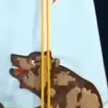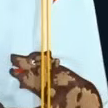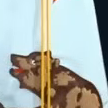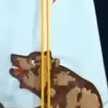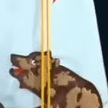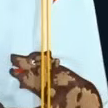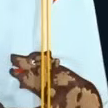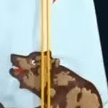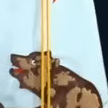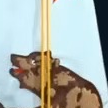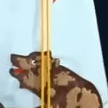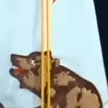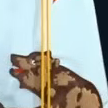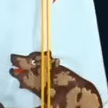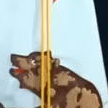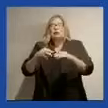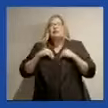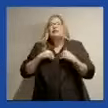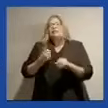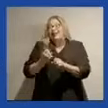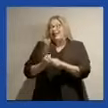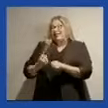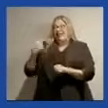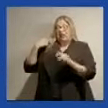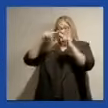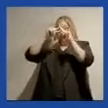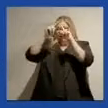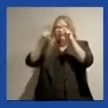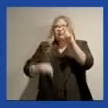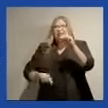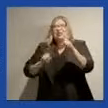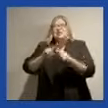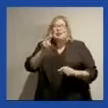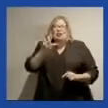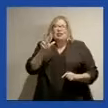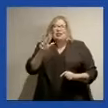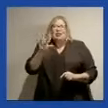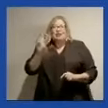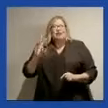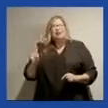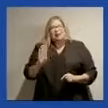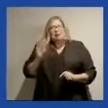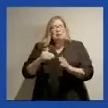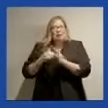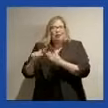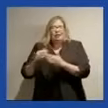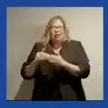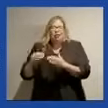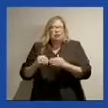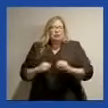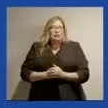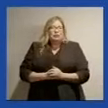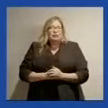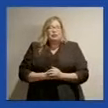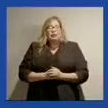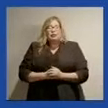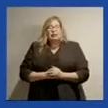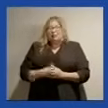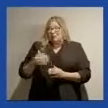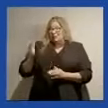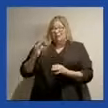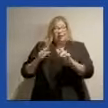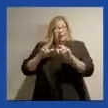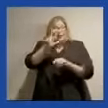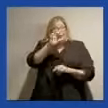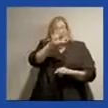realized. Last year, 2023, down to $137 billion. 350-ish